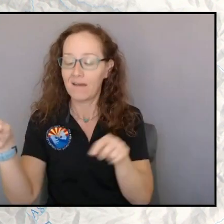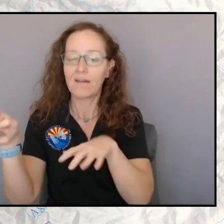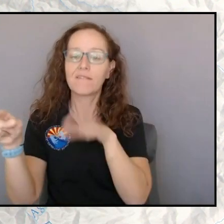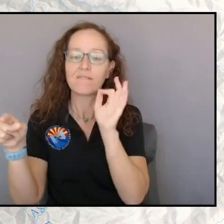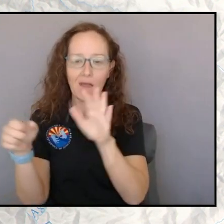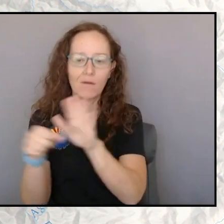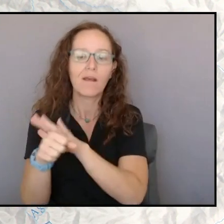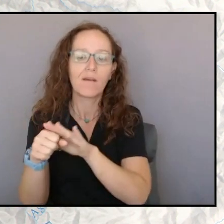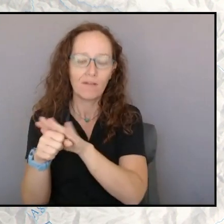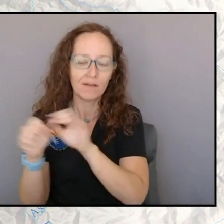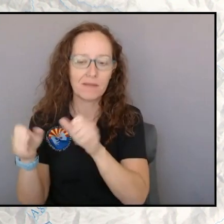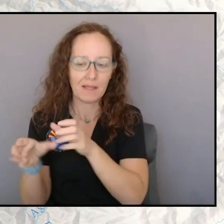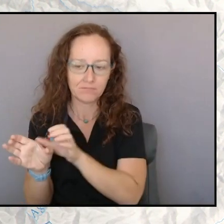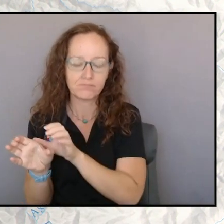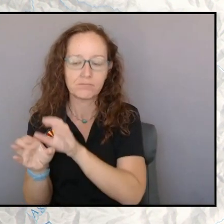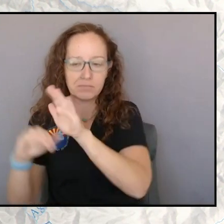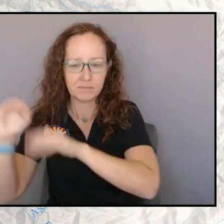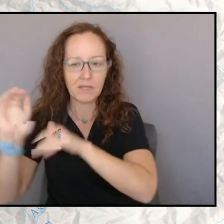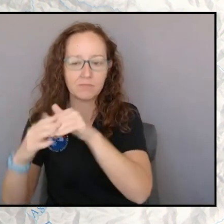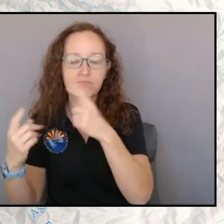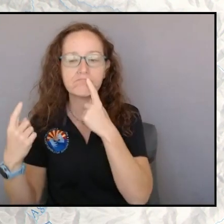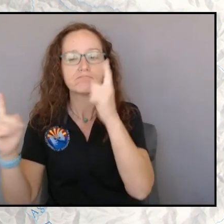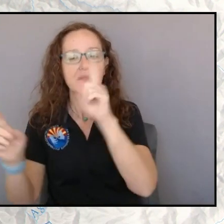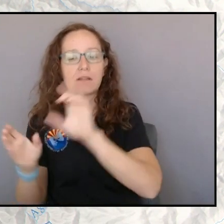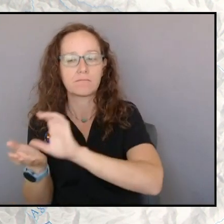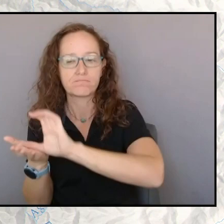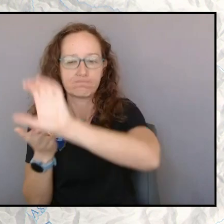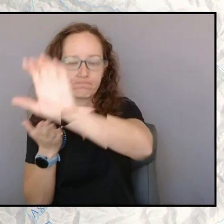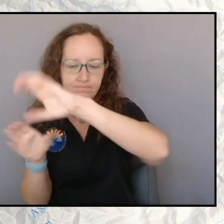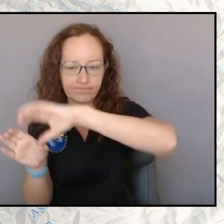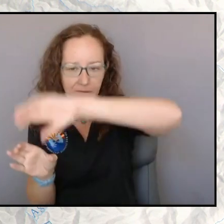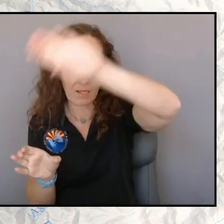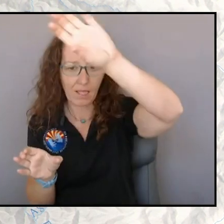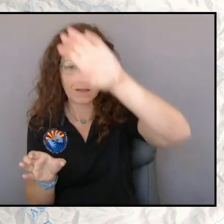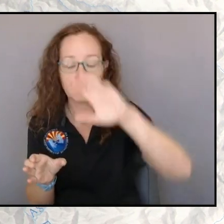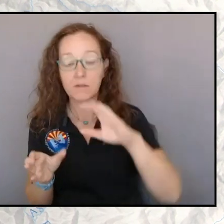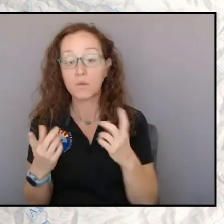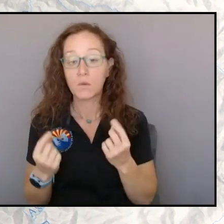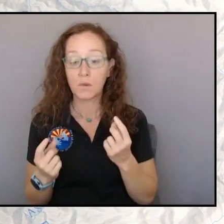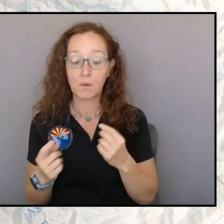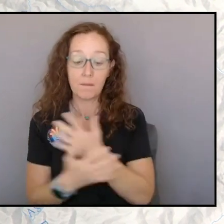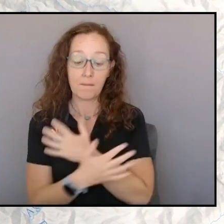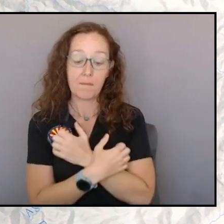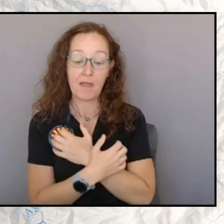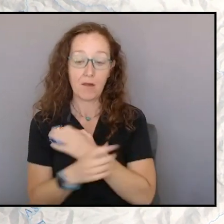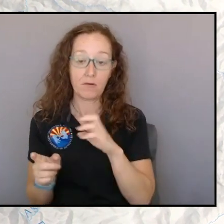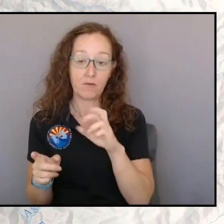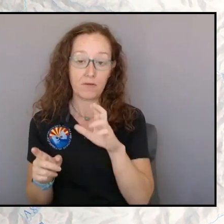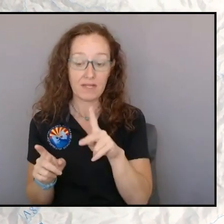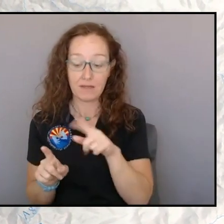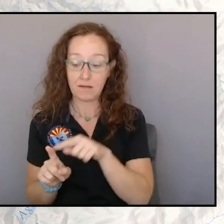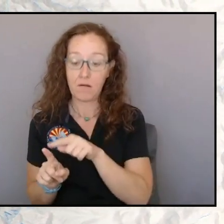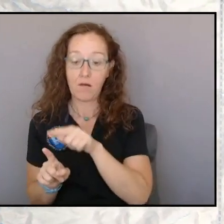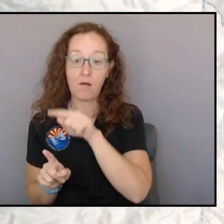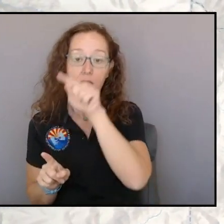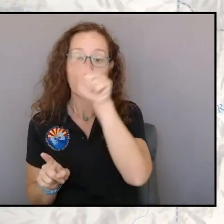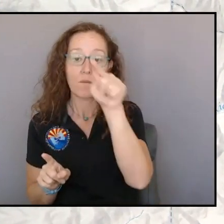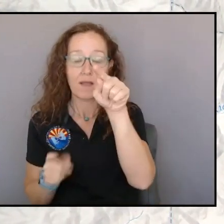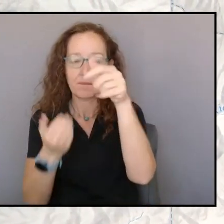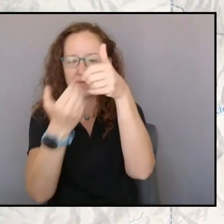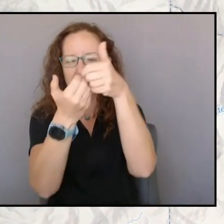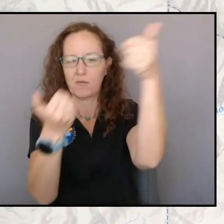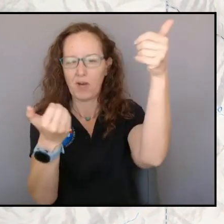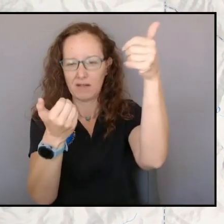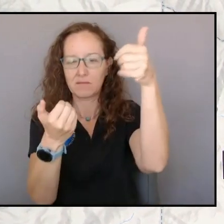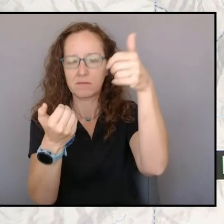line construction. So the plan is we're going to take it from the Bear Creek all the way up into the zone break. And we're working